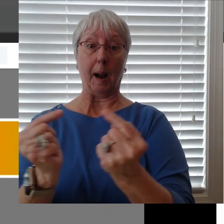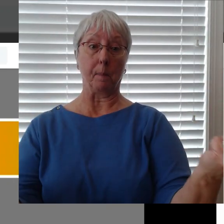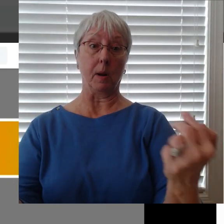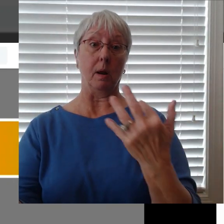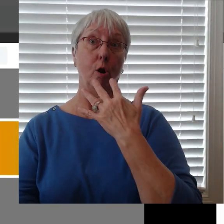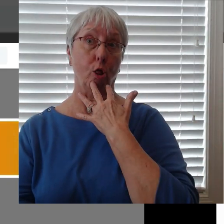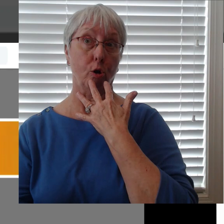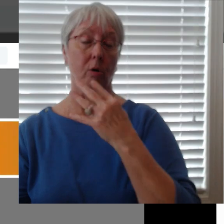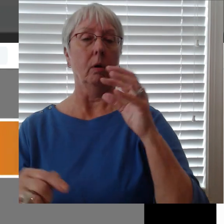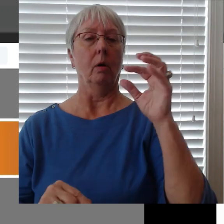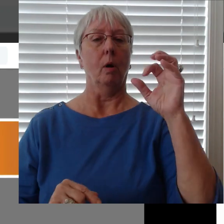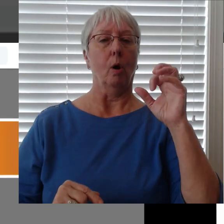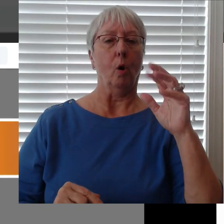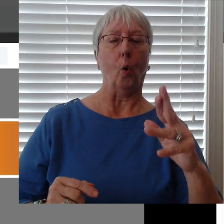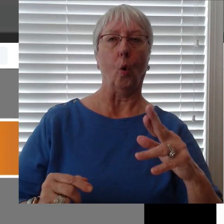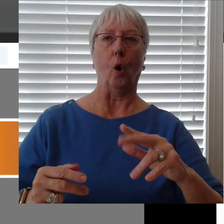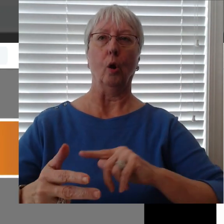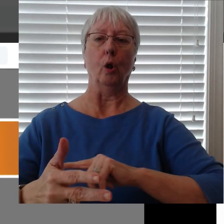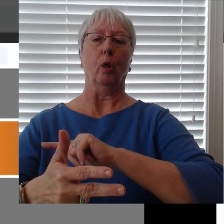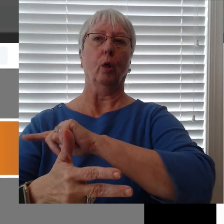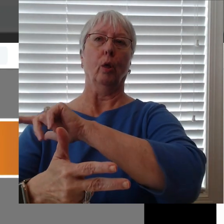or combining it with 3 primaries.